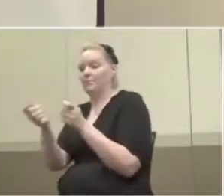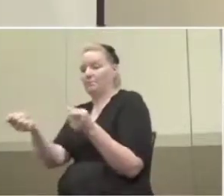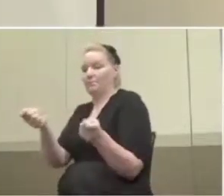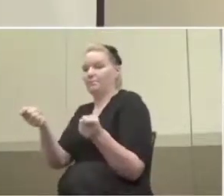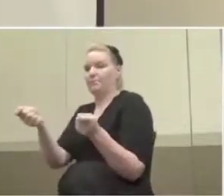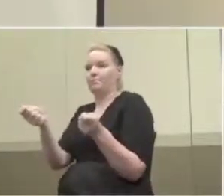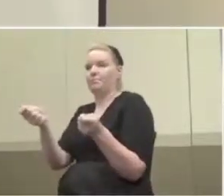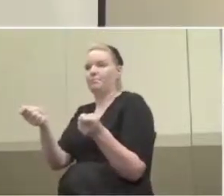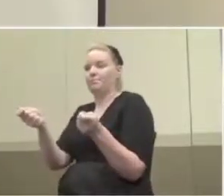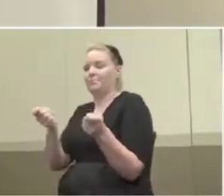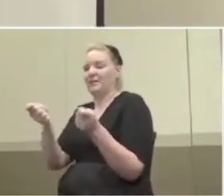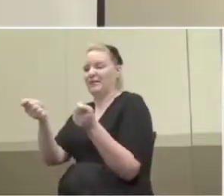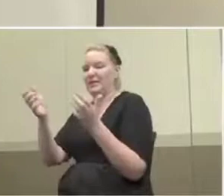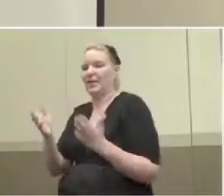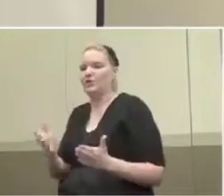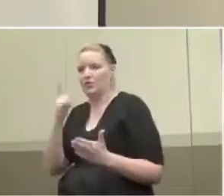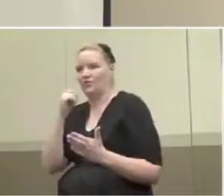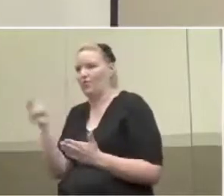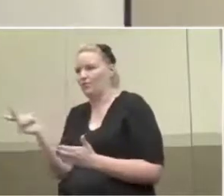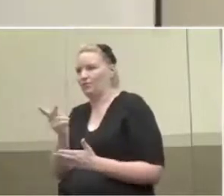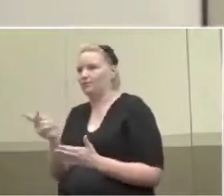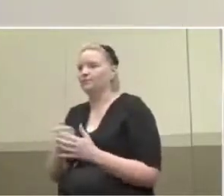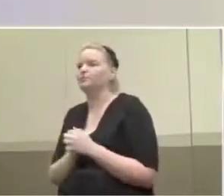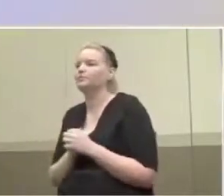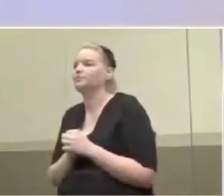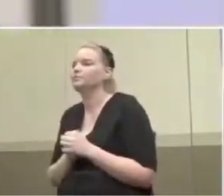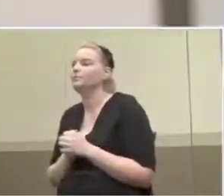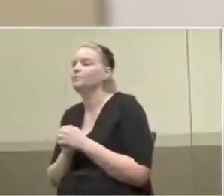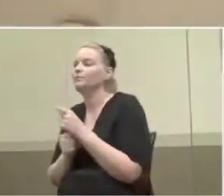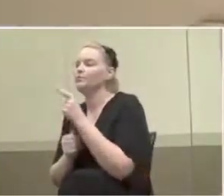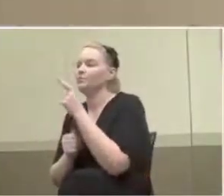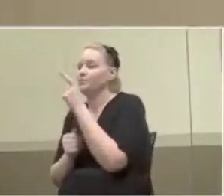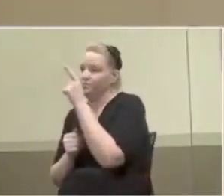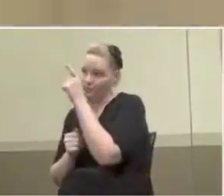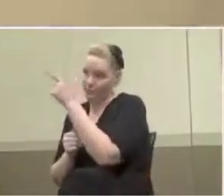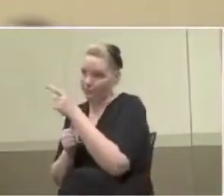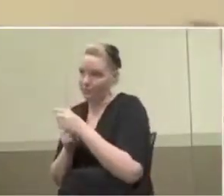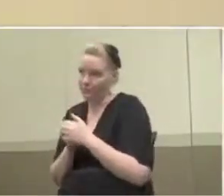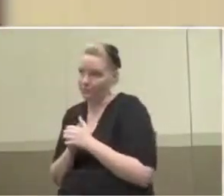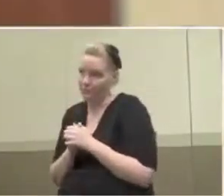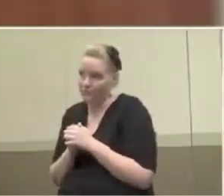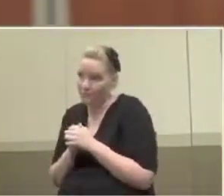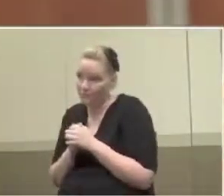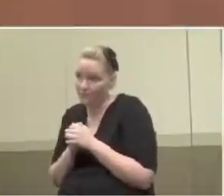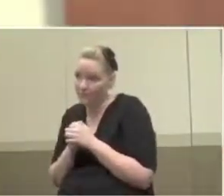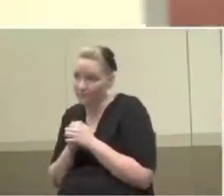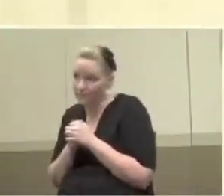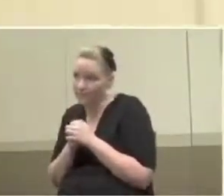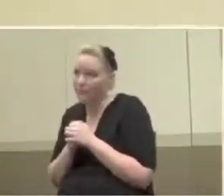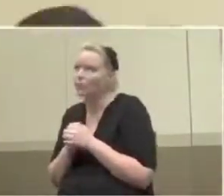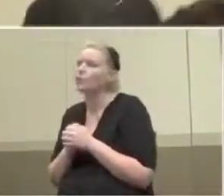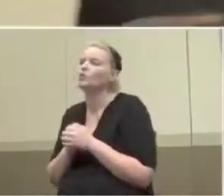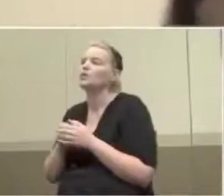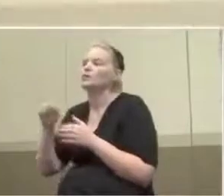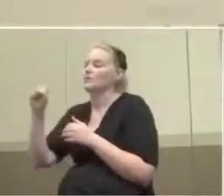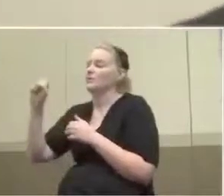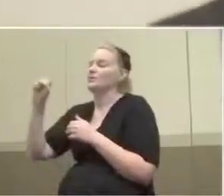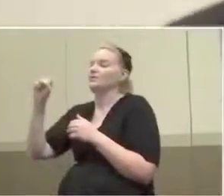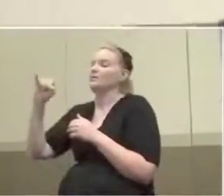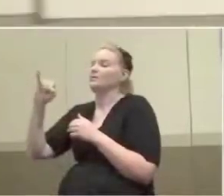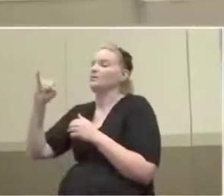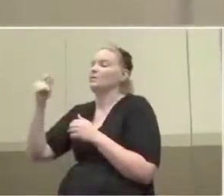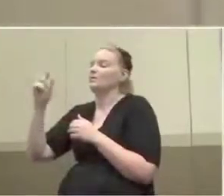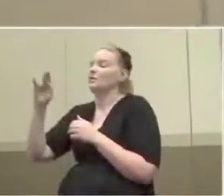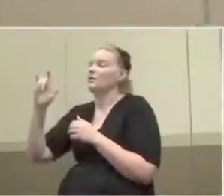Anything else? Yes? What are some of the subtle signals that you may be moving into a